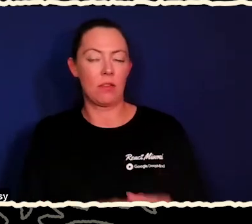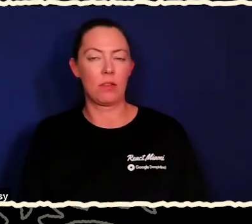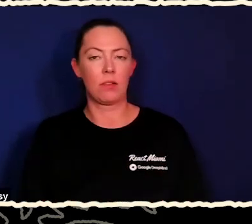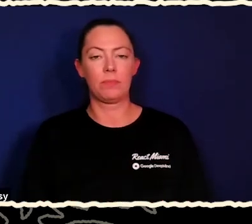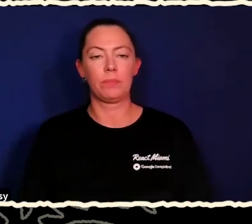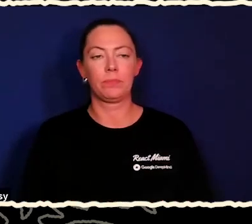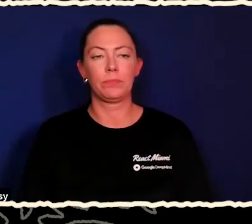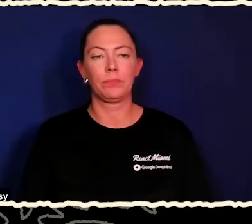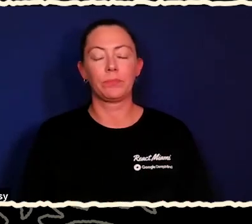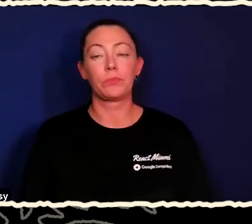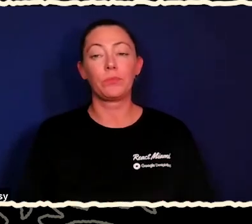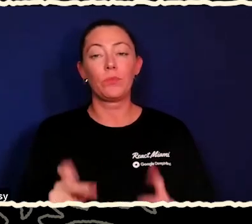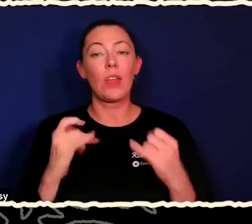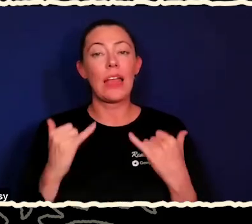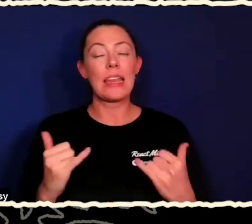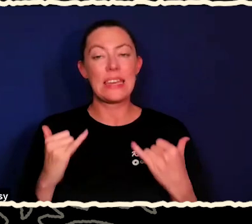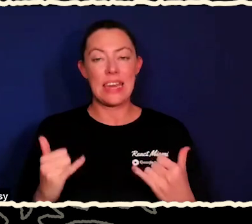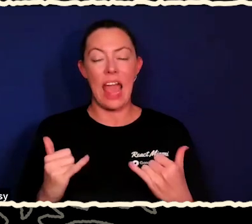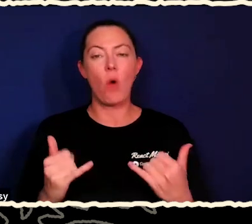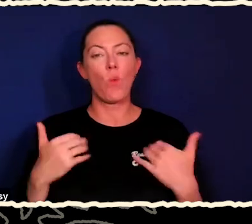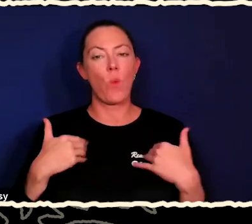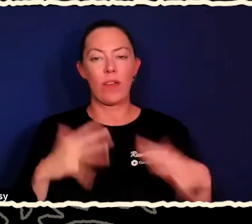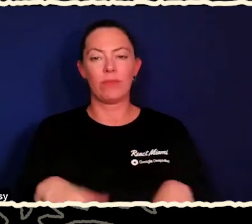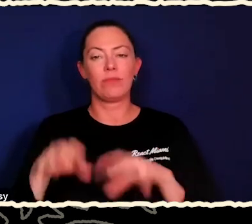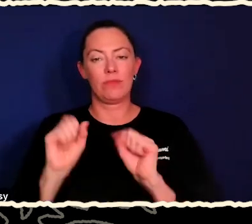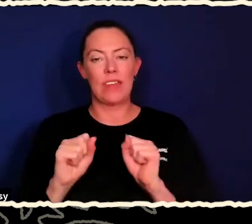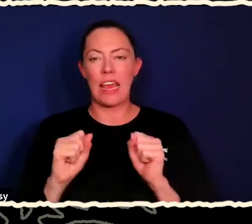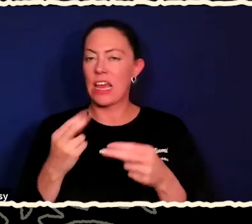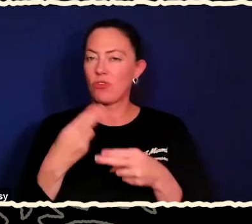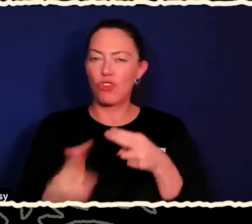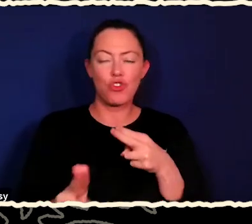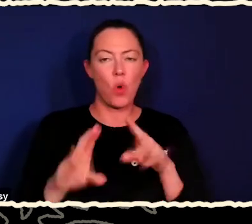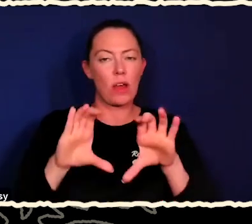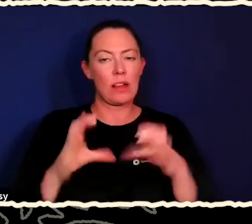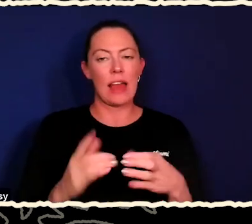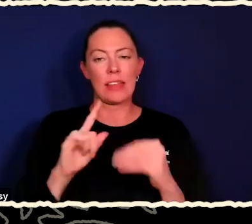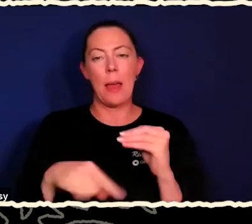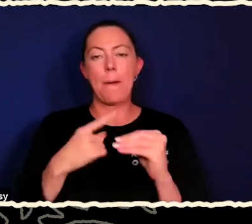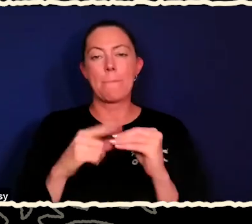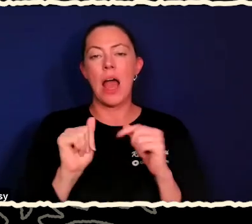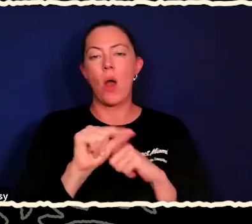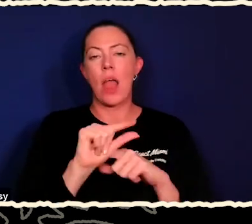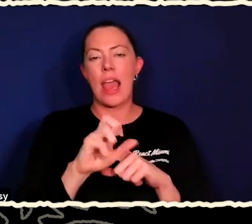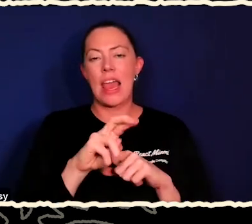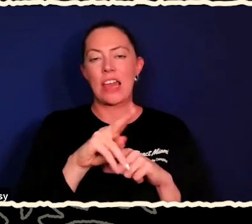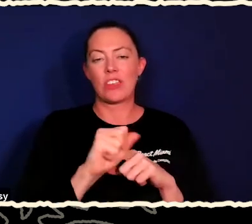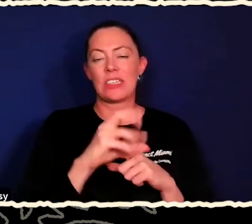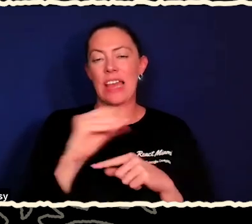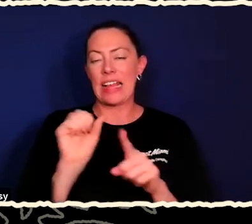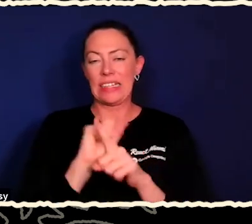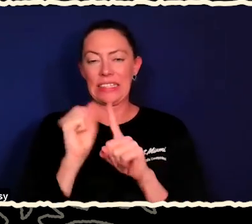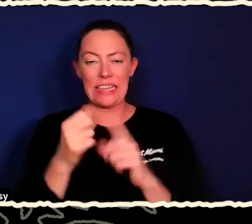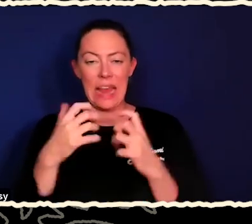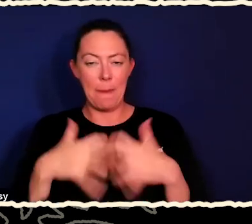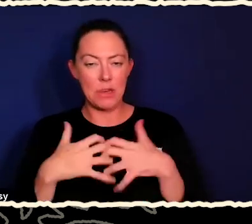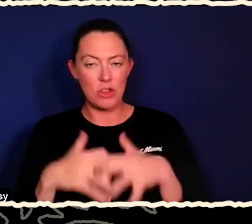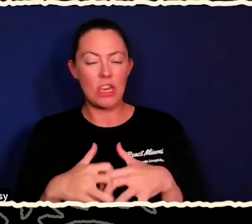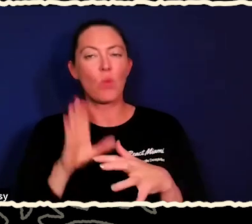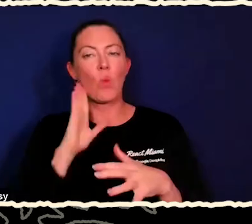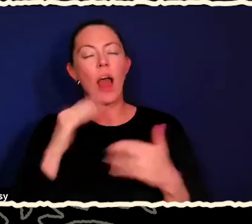So now that you've completed a crash course on agents and state machines, let's do a little exercise together. I want to make sure you guys have been paying